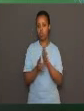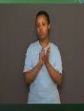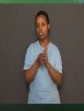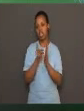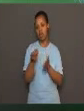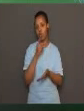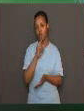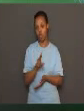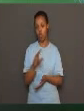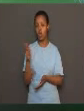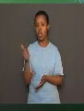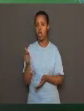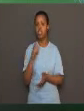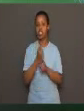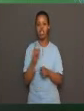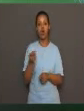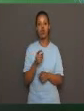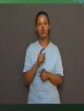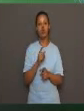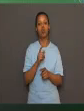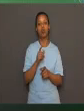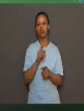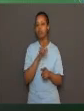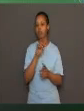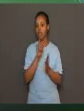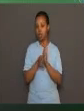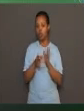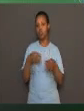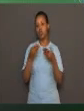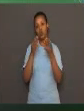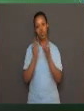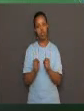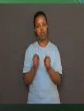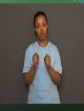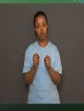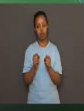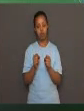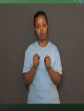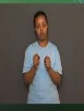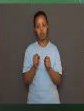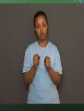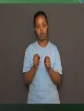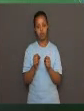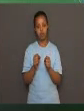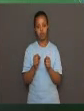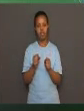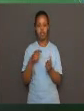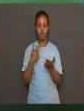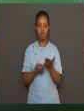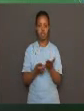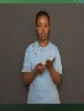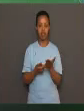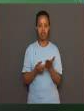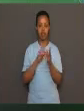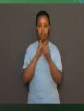many other correct examples you could have written down. If you are unsure that your